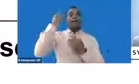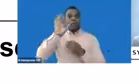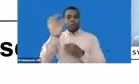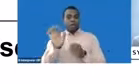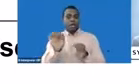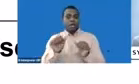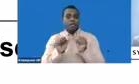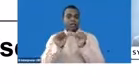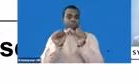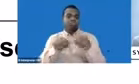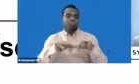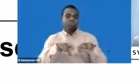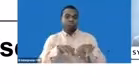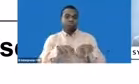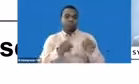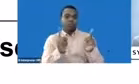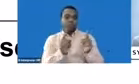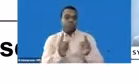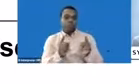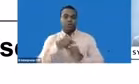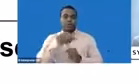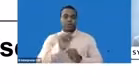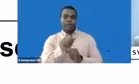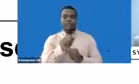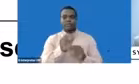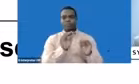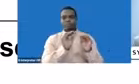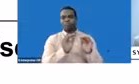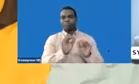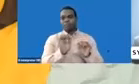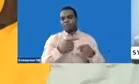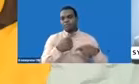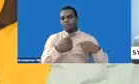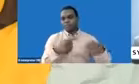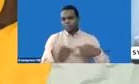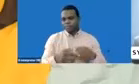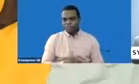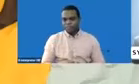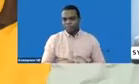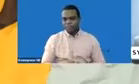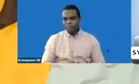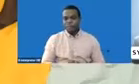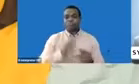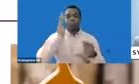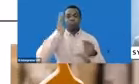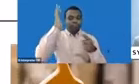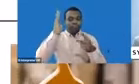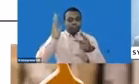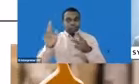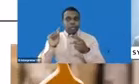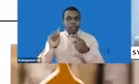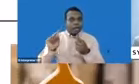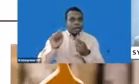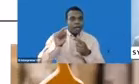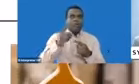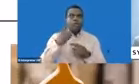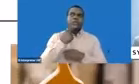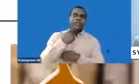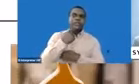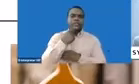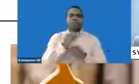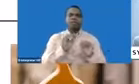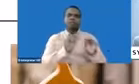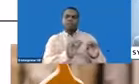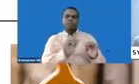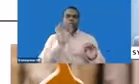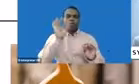would like to ask my colleague Peter Kemeny to present on the toolkit, because that is the next